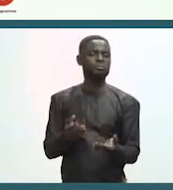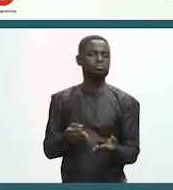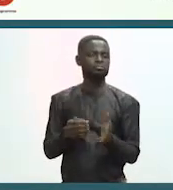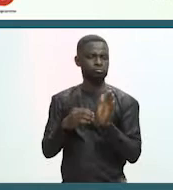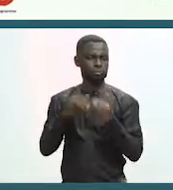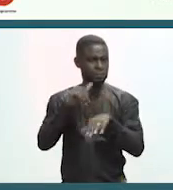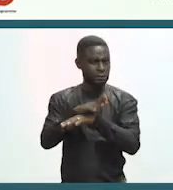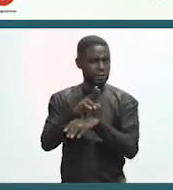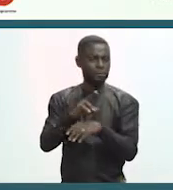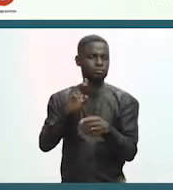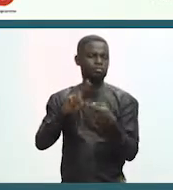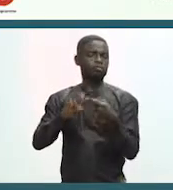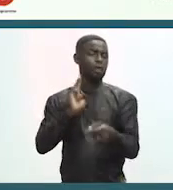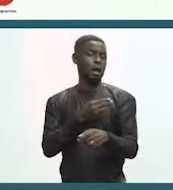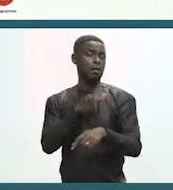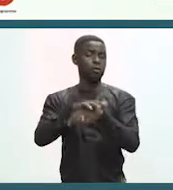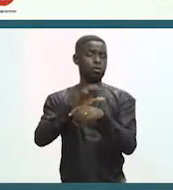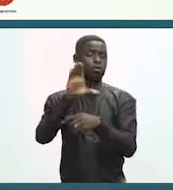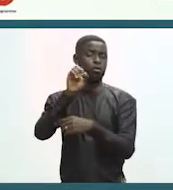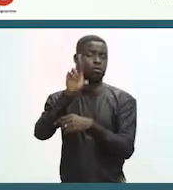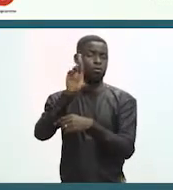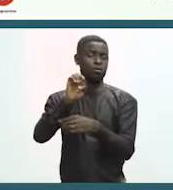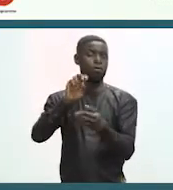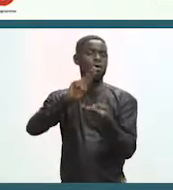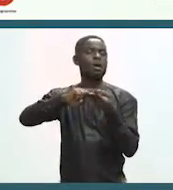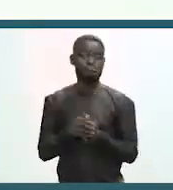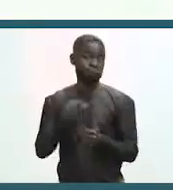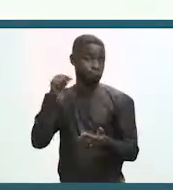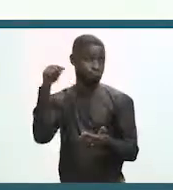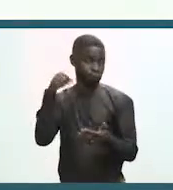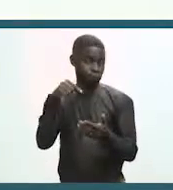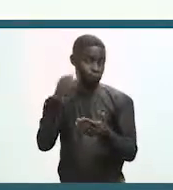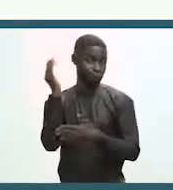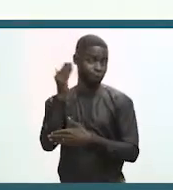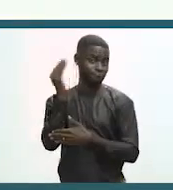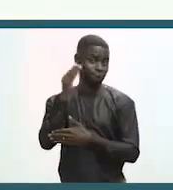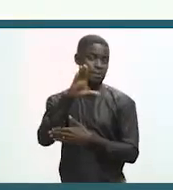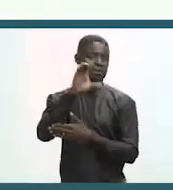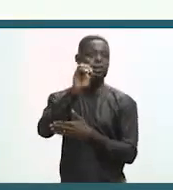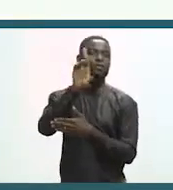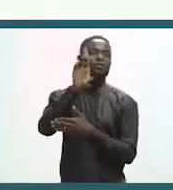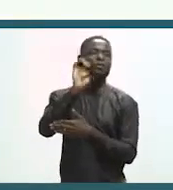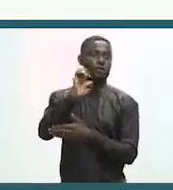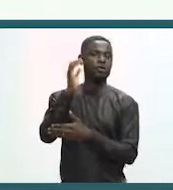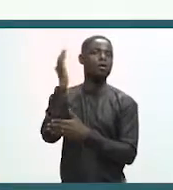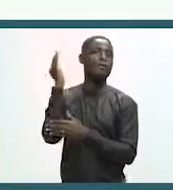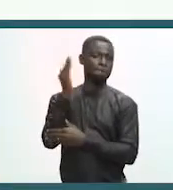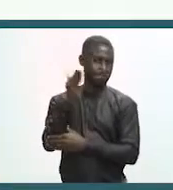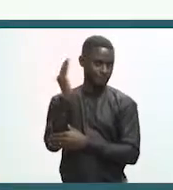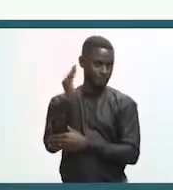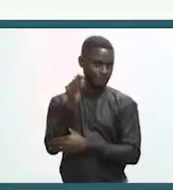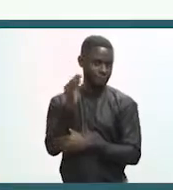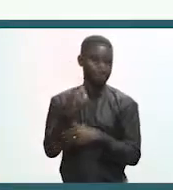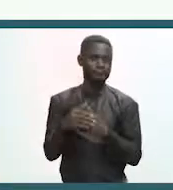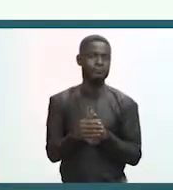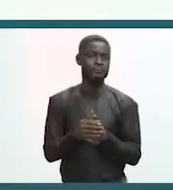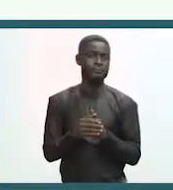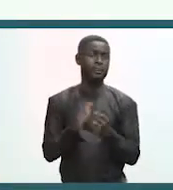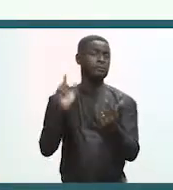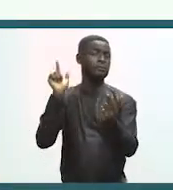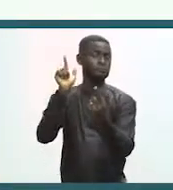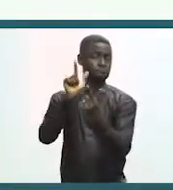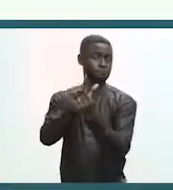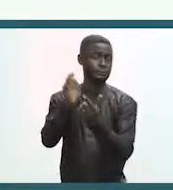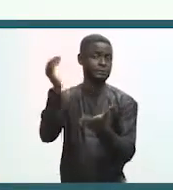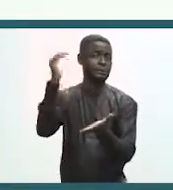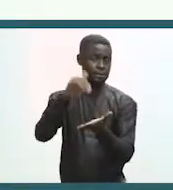to us on the CoRe WhatsApp hotline. This has been a CoRe presentation. Until